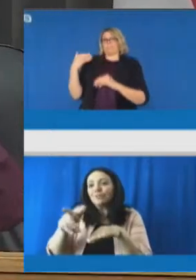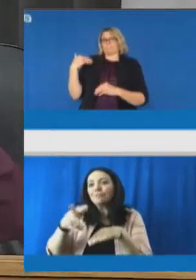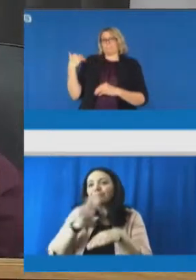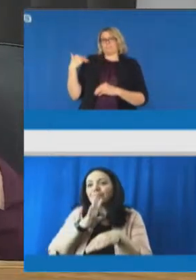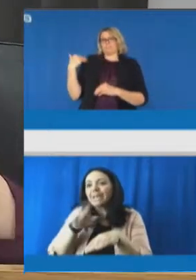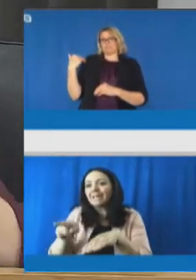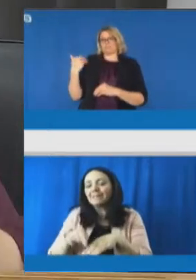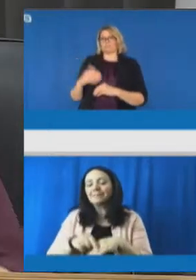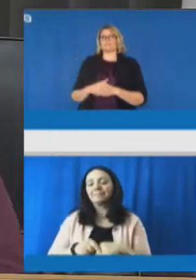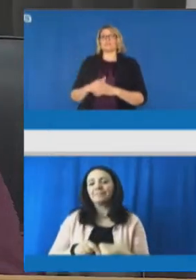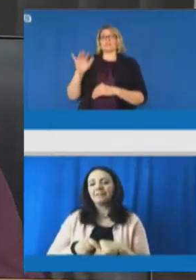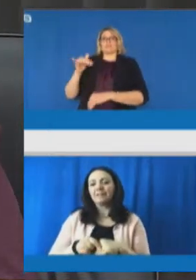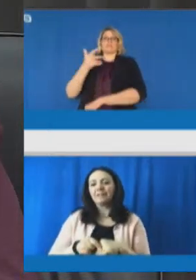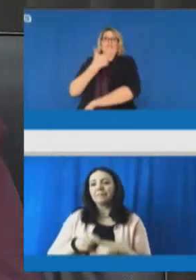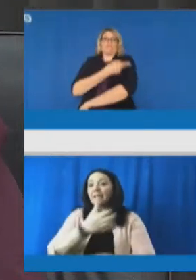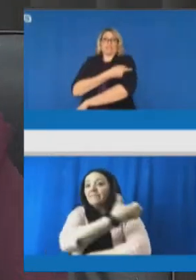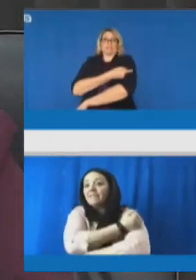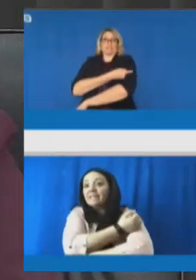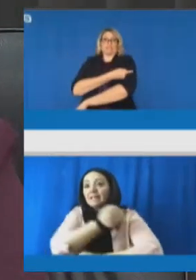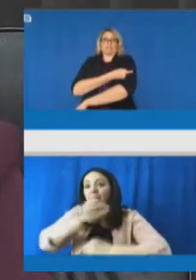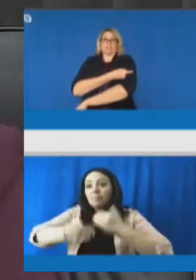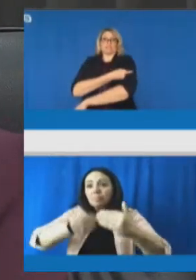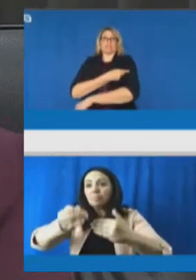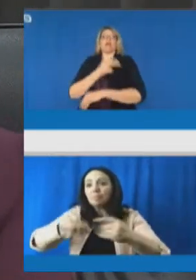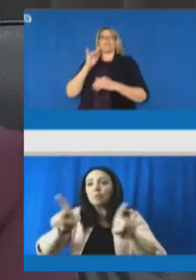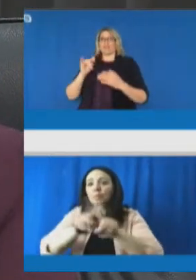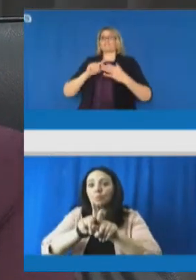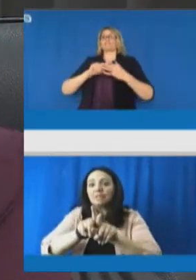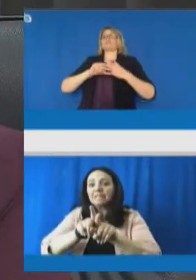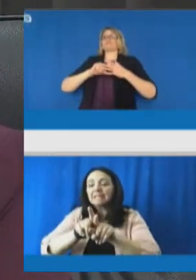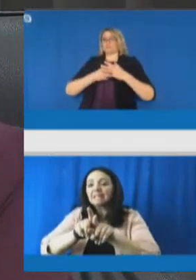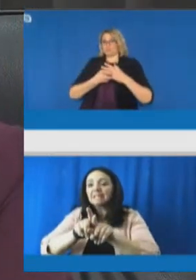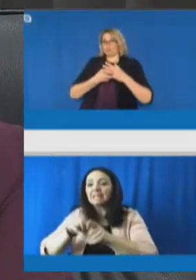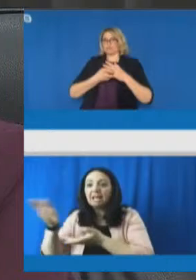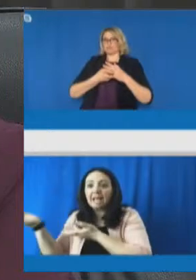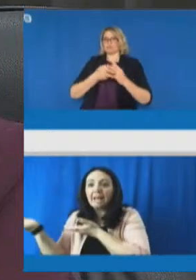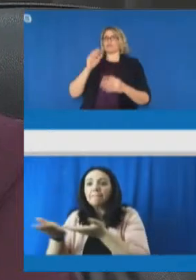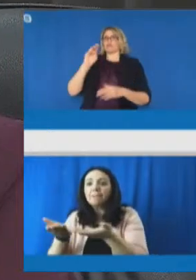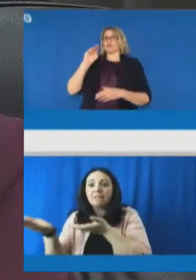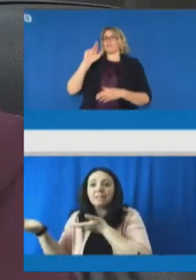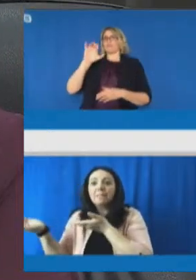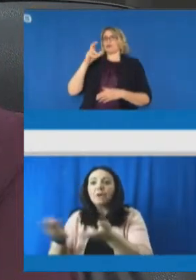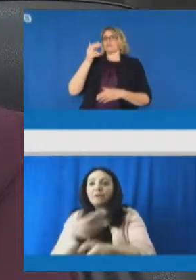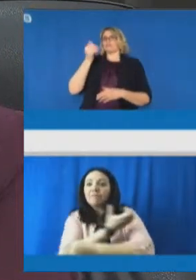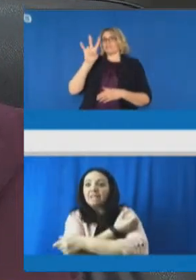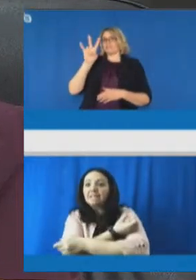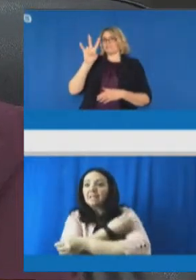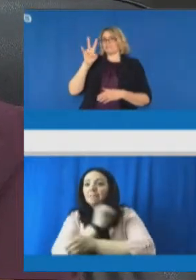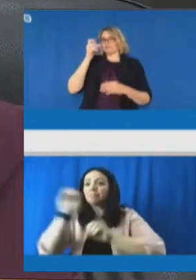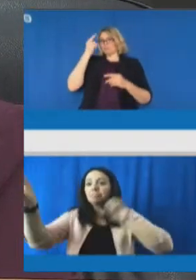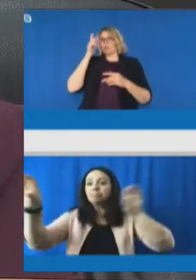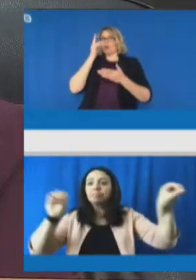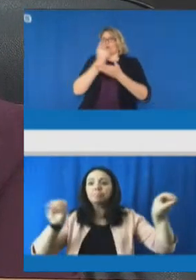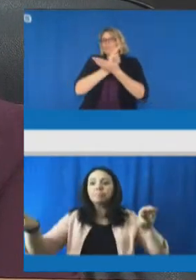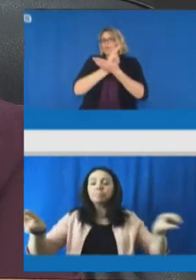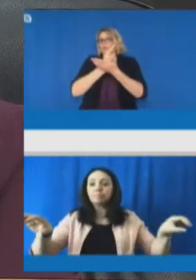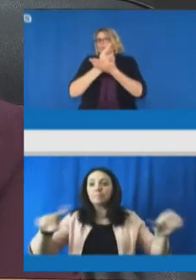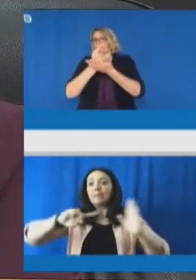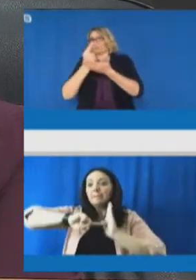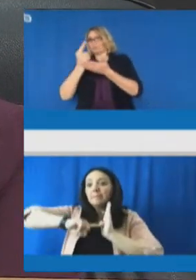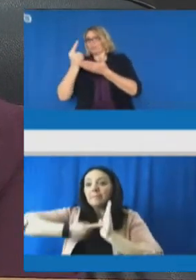a range of COVID-19 protocol and policies across the Atlantic provinces for things like isolation